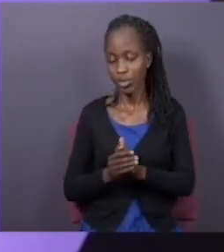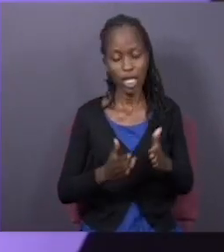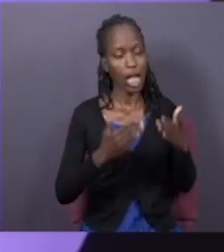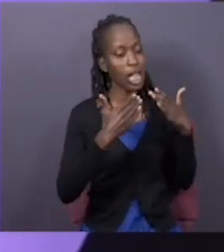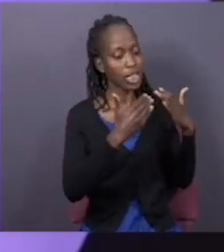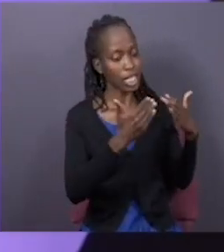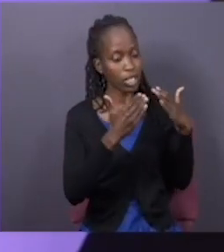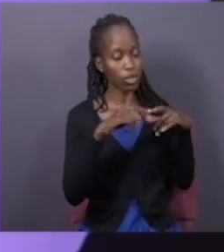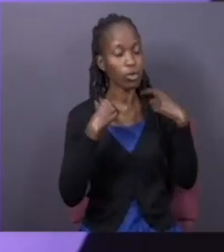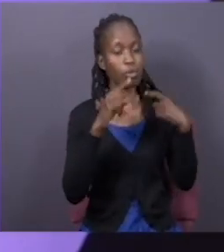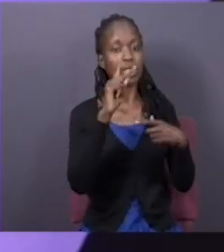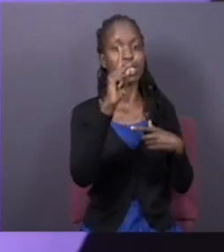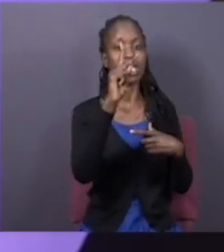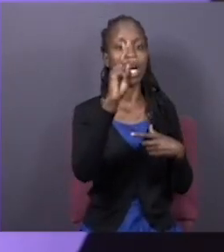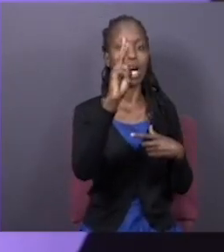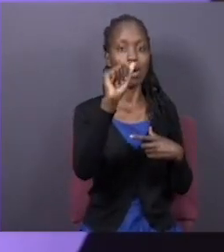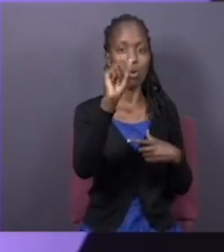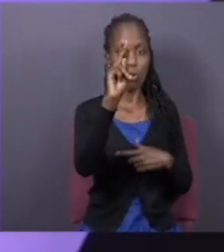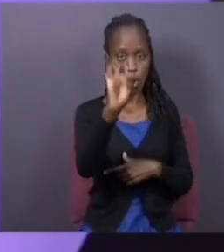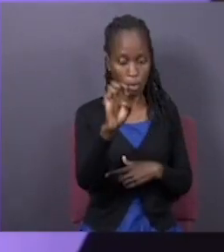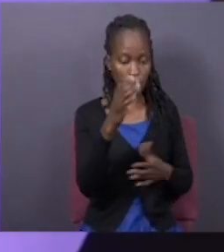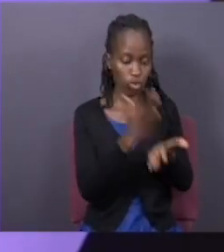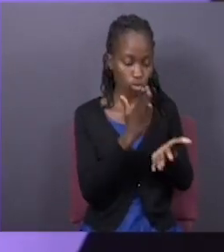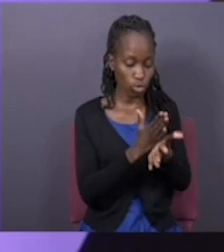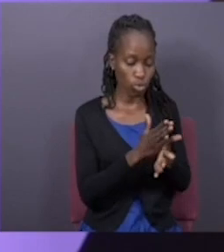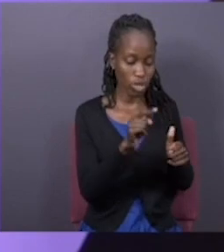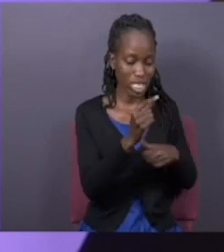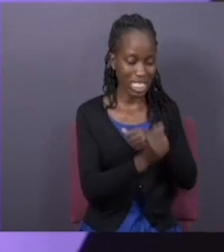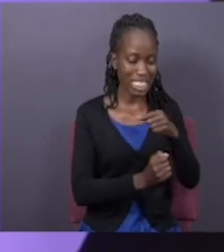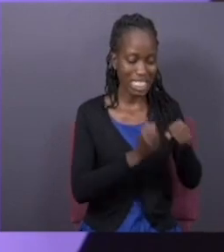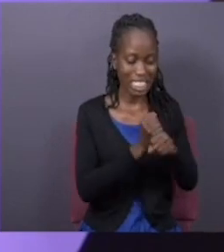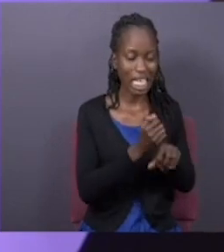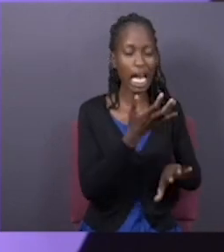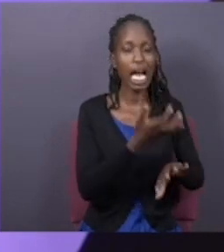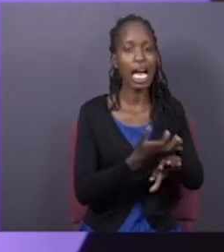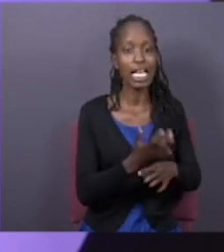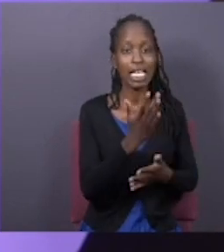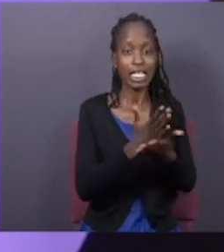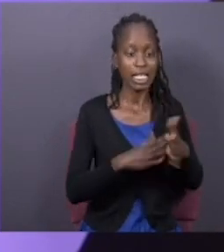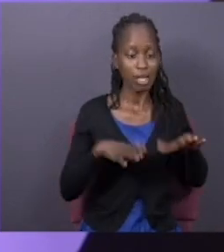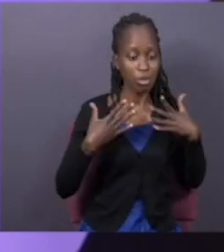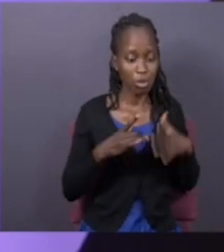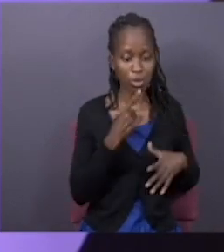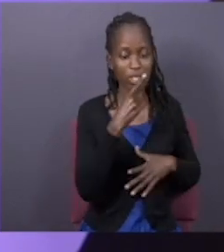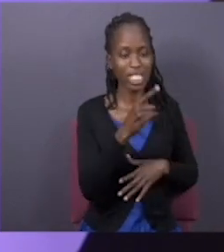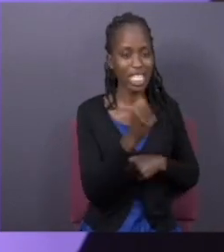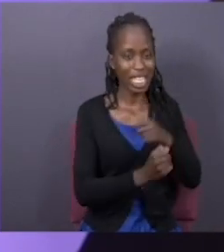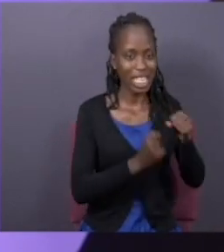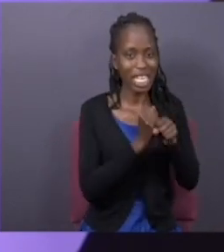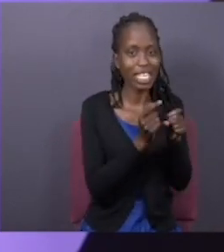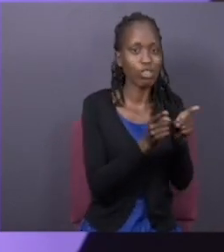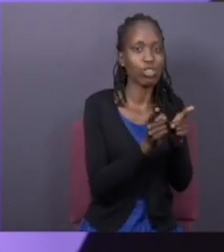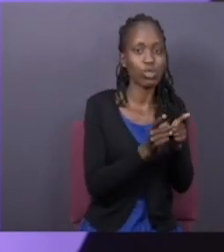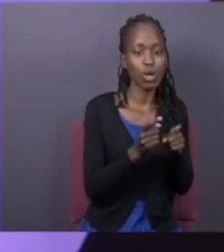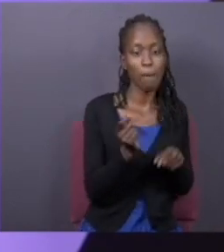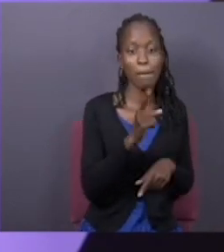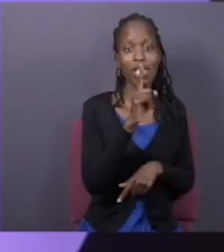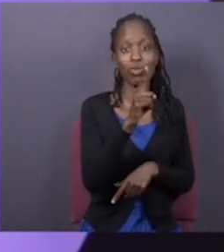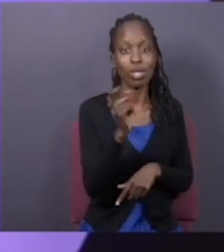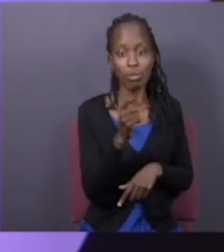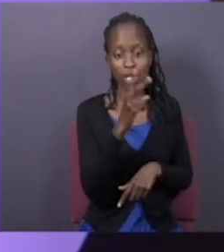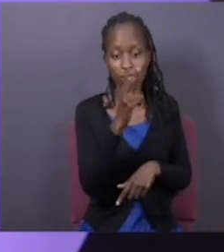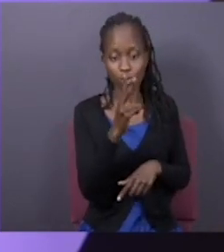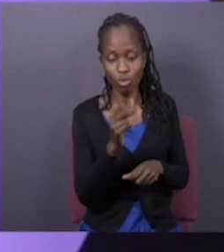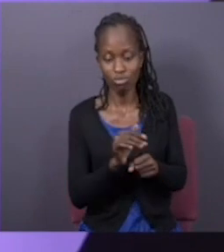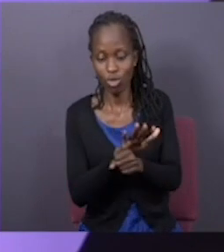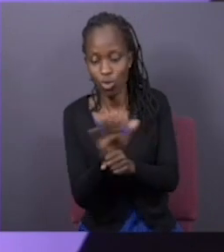much, Kwame. Yes, it's been a difficult year. Some people have said that the year was short. Yes. It was January, February,